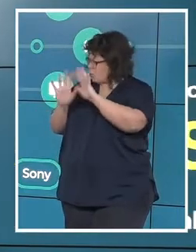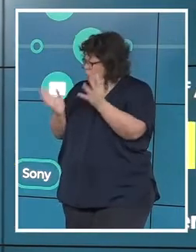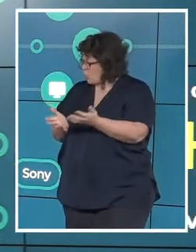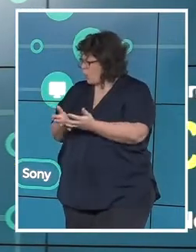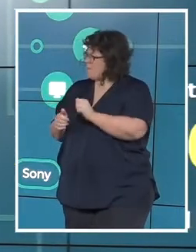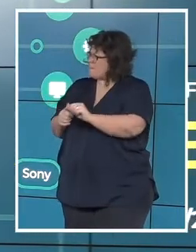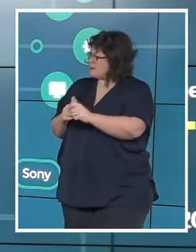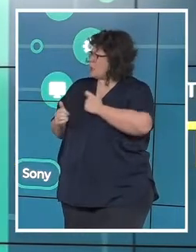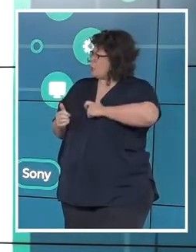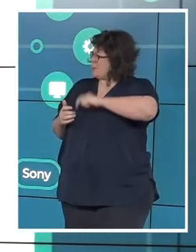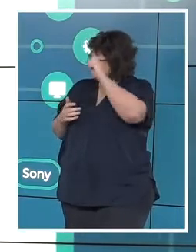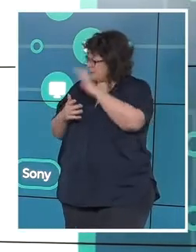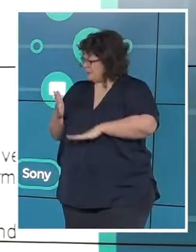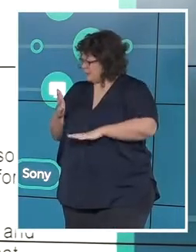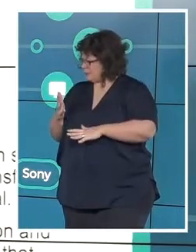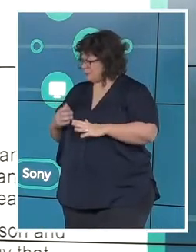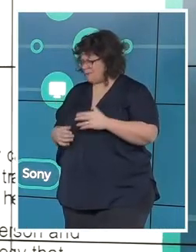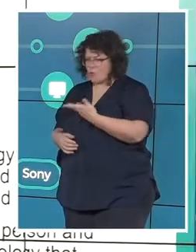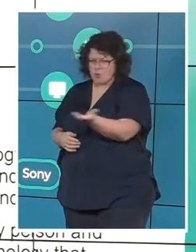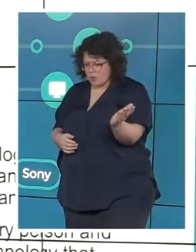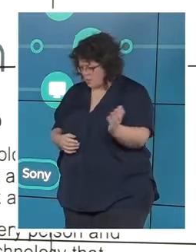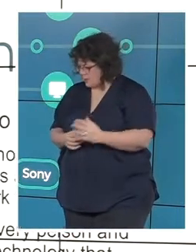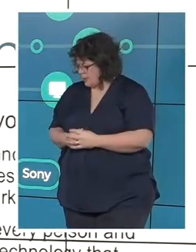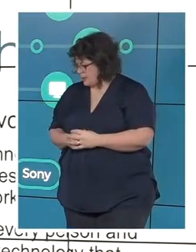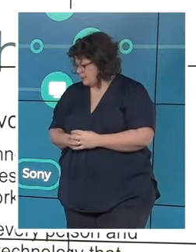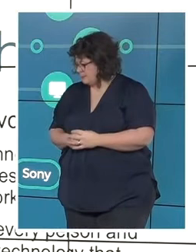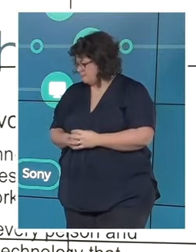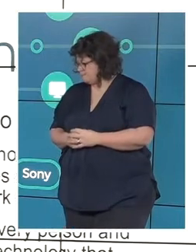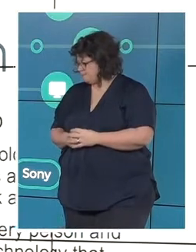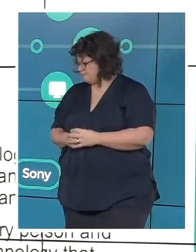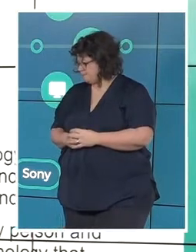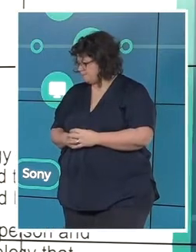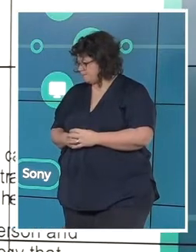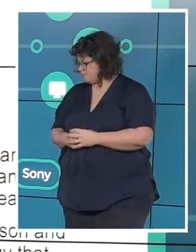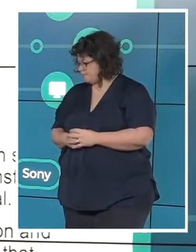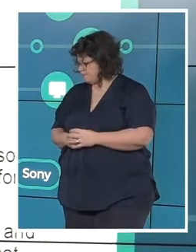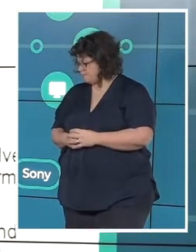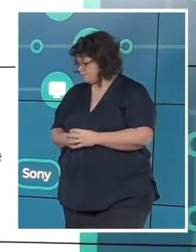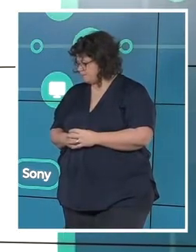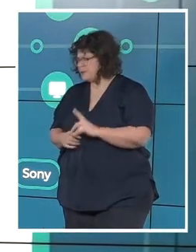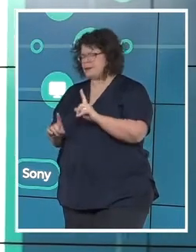back for a while and thought about how can we deliver that? What do we need to do?